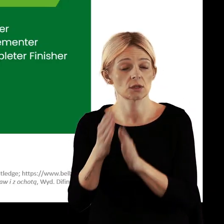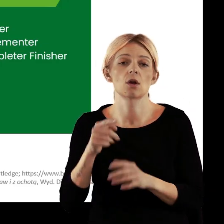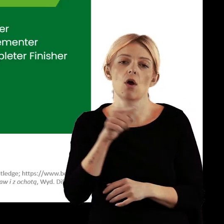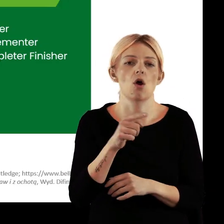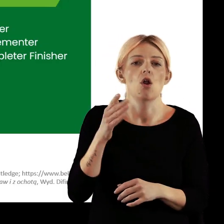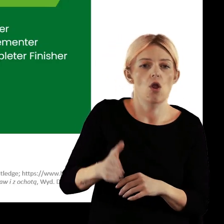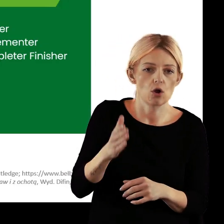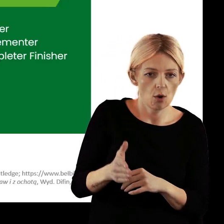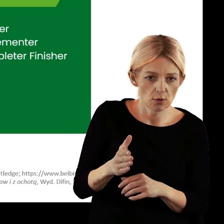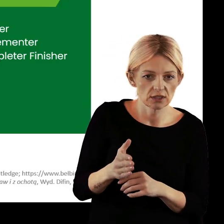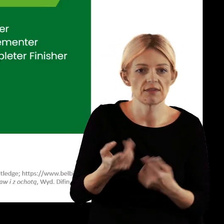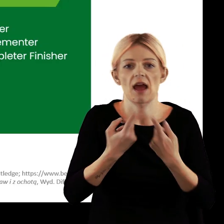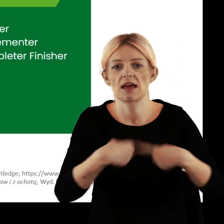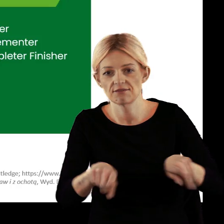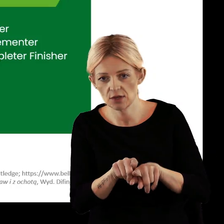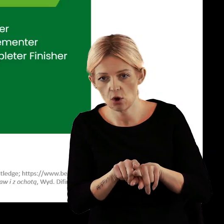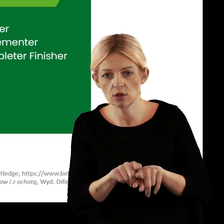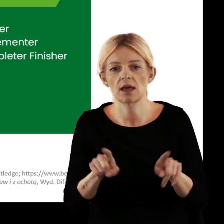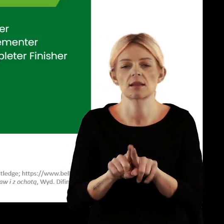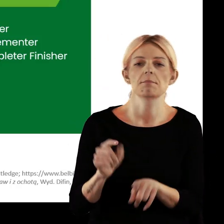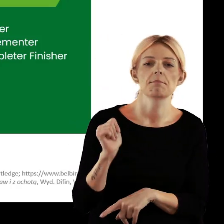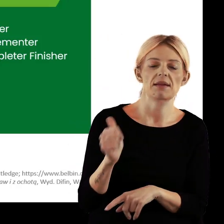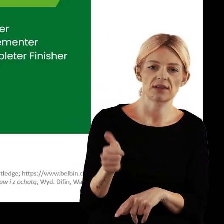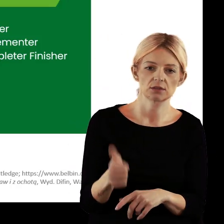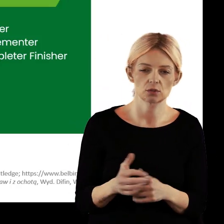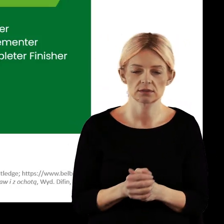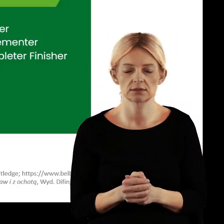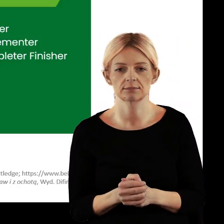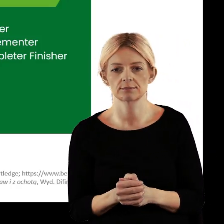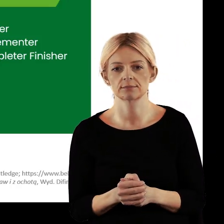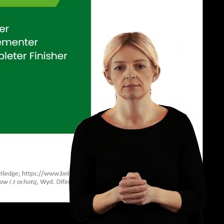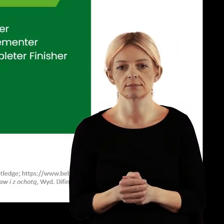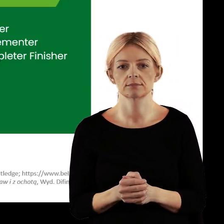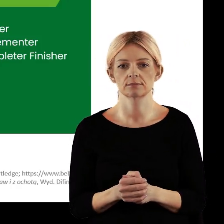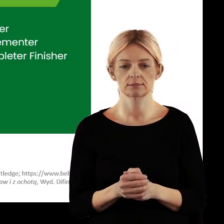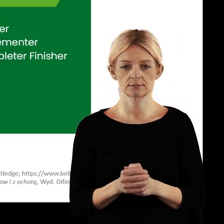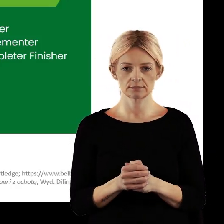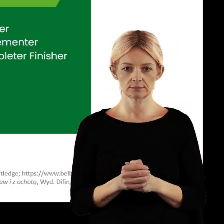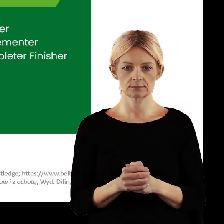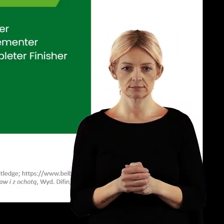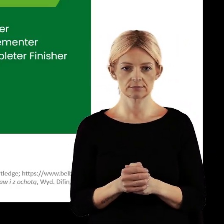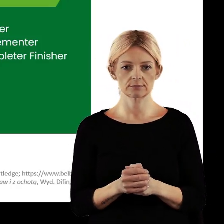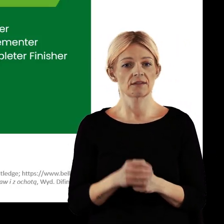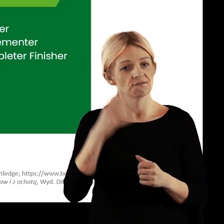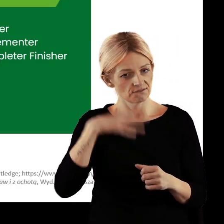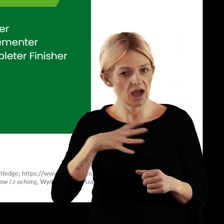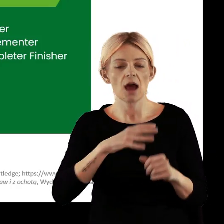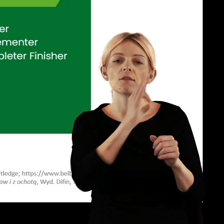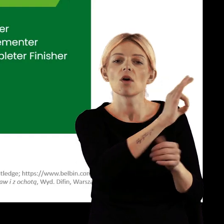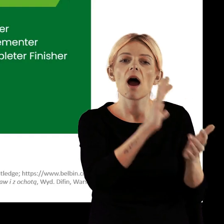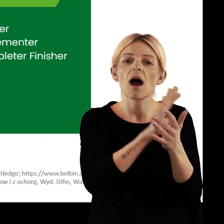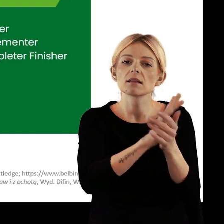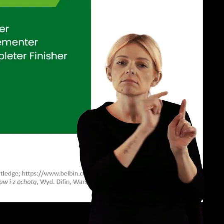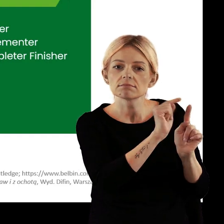finisher. It is worth familiarizing yourself with the characteristic of each of these roles